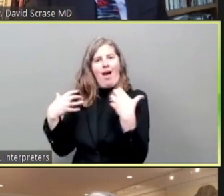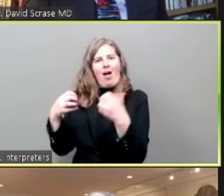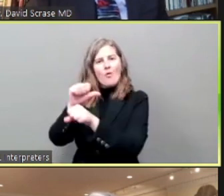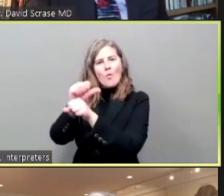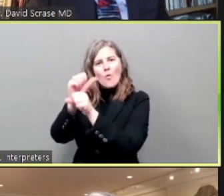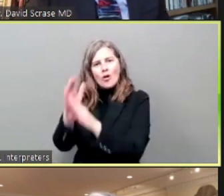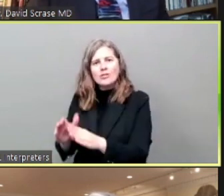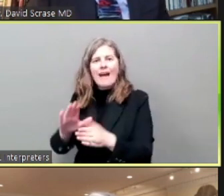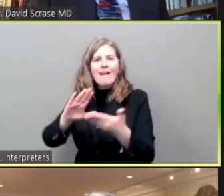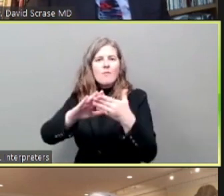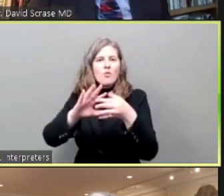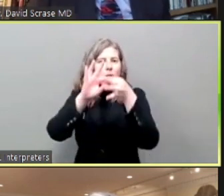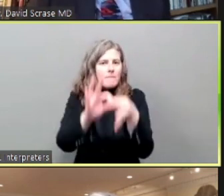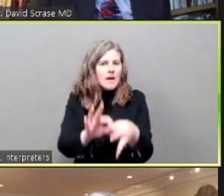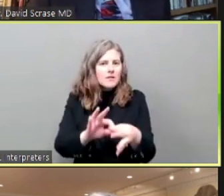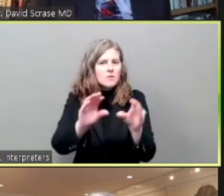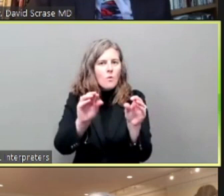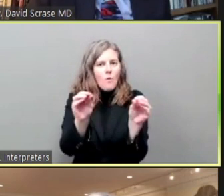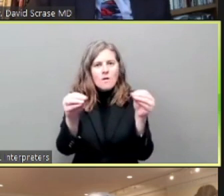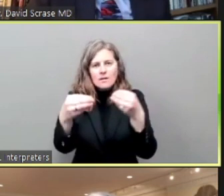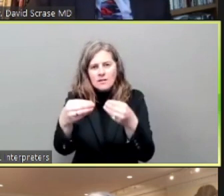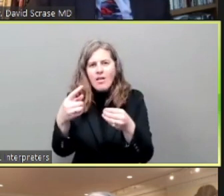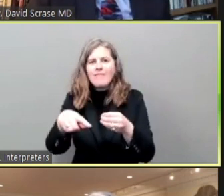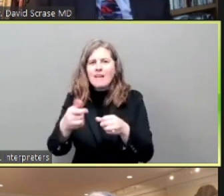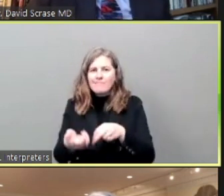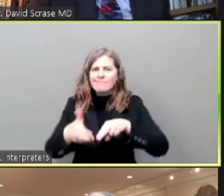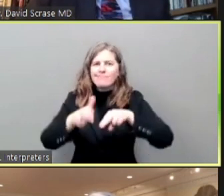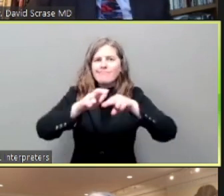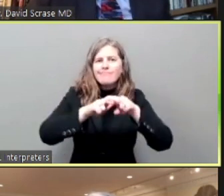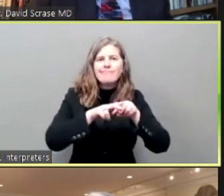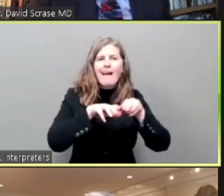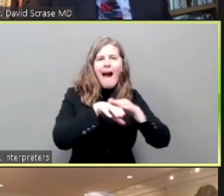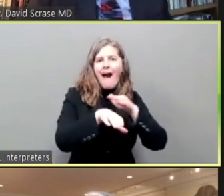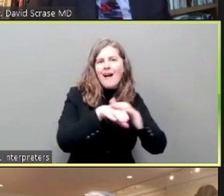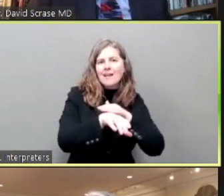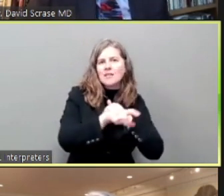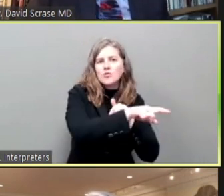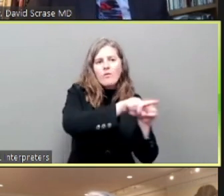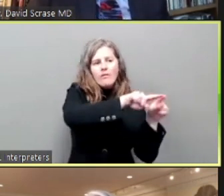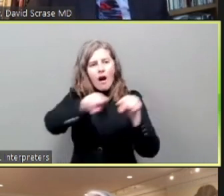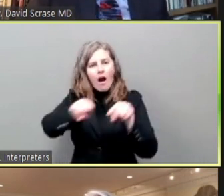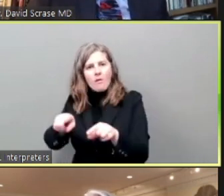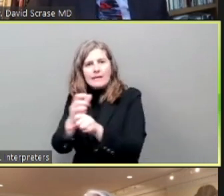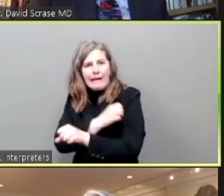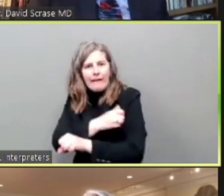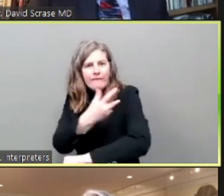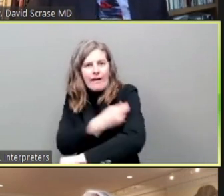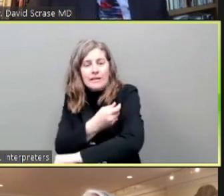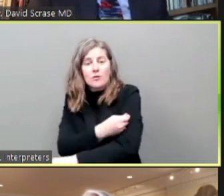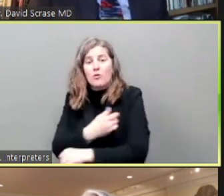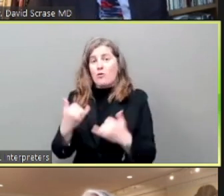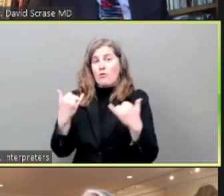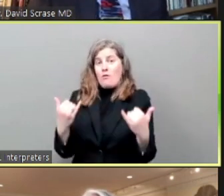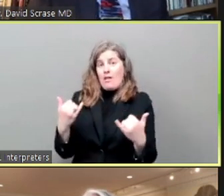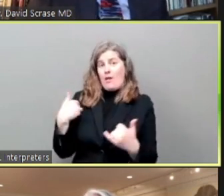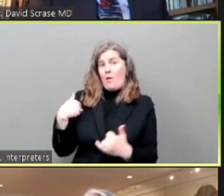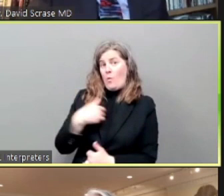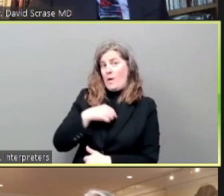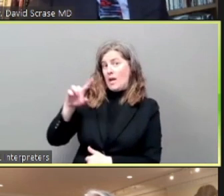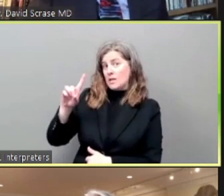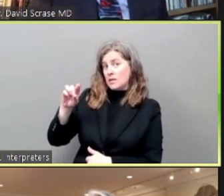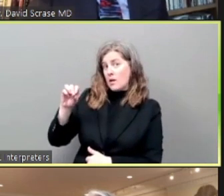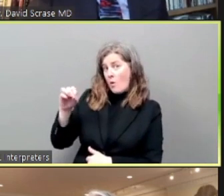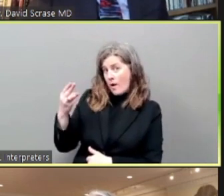community-based organizations as a way to increase vaccine access and education. So currently DOH is